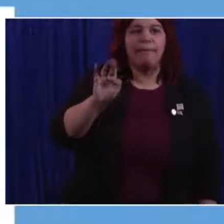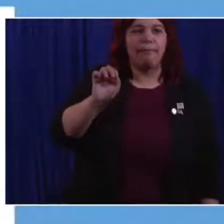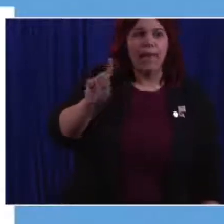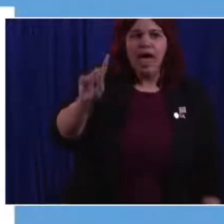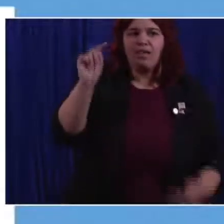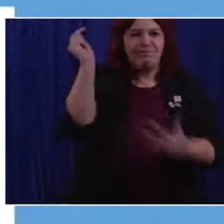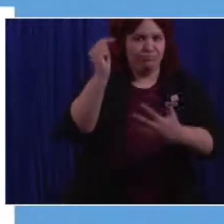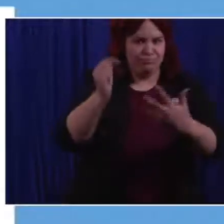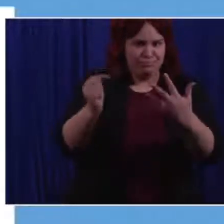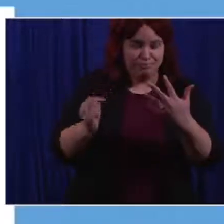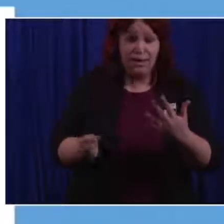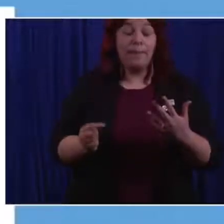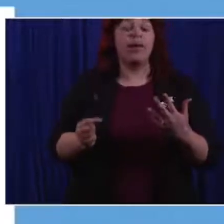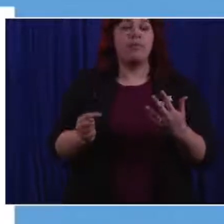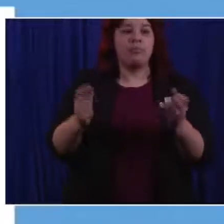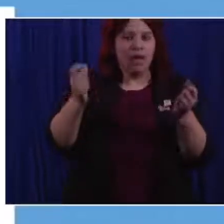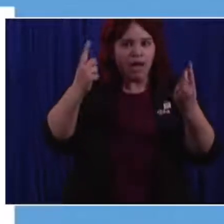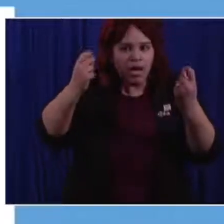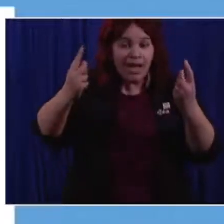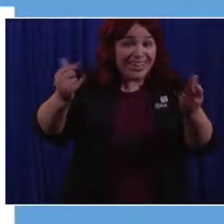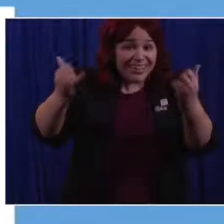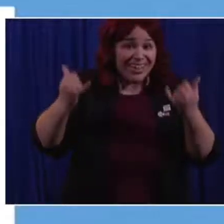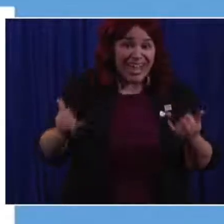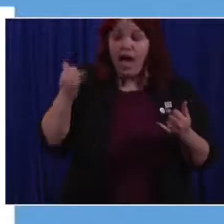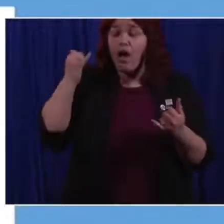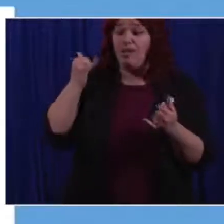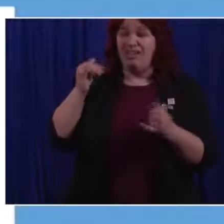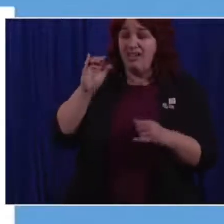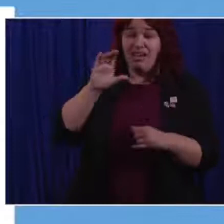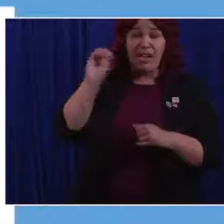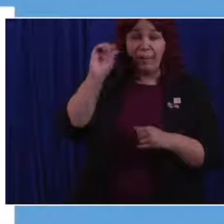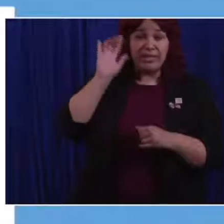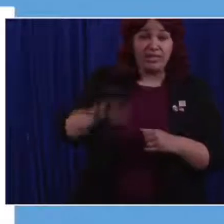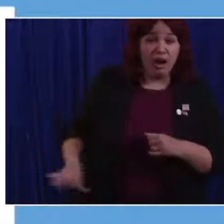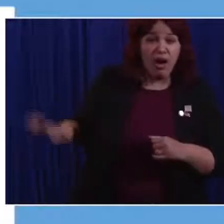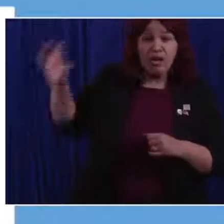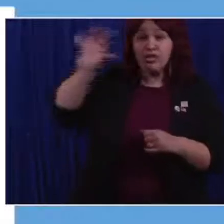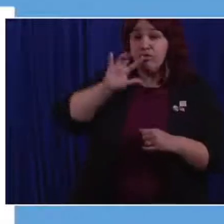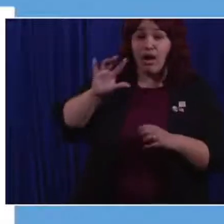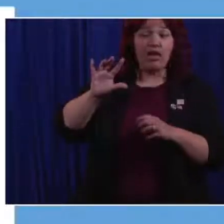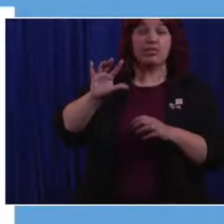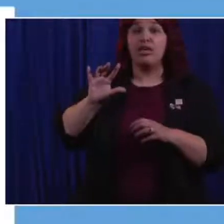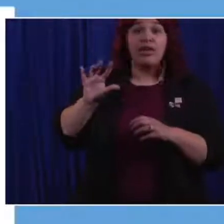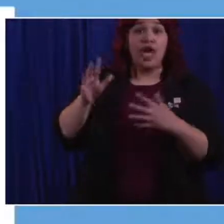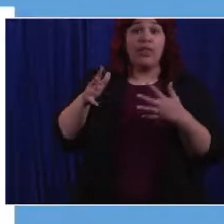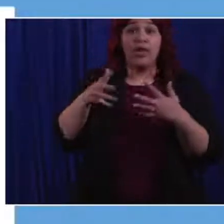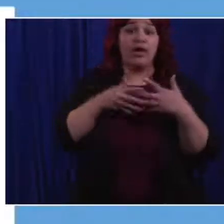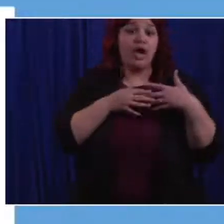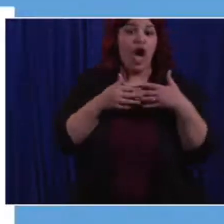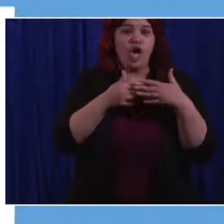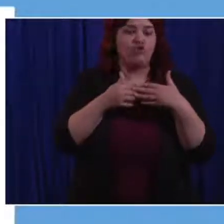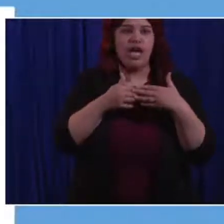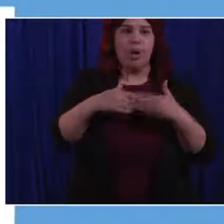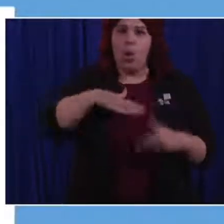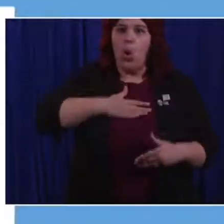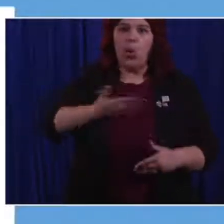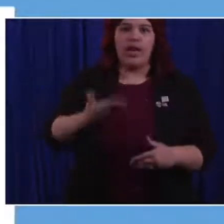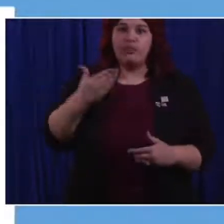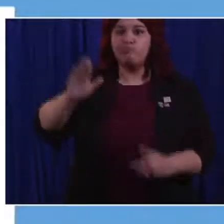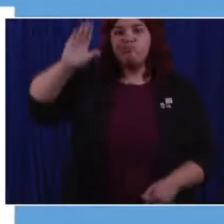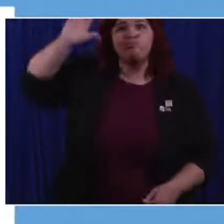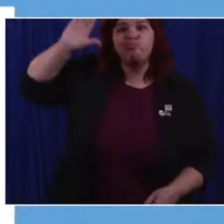Ohio companies and companies around the U.S. have stepped up to add additional resources to that team. And as you can see on